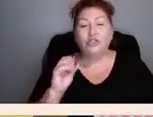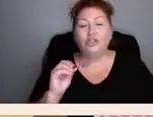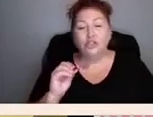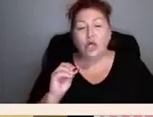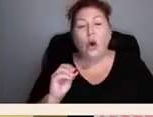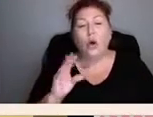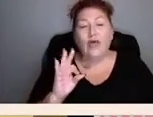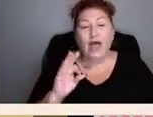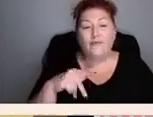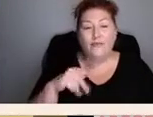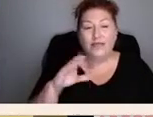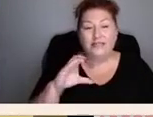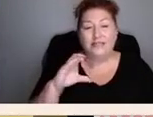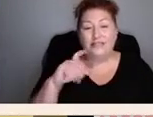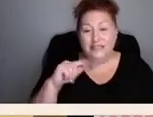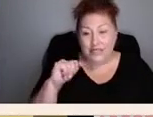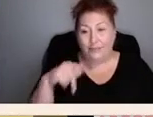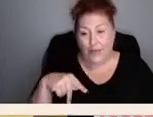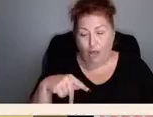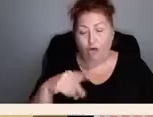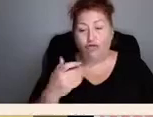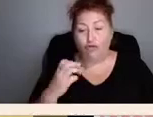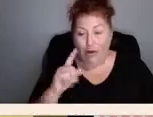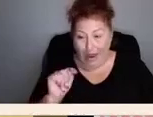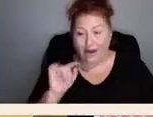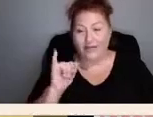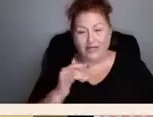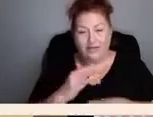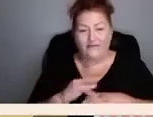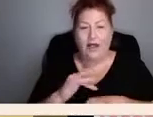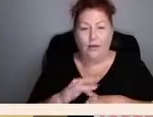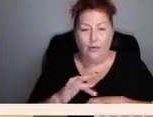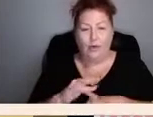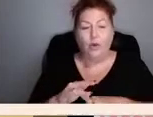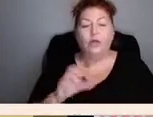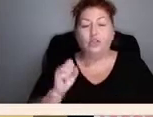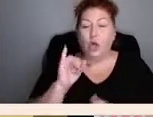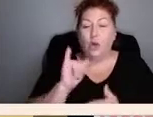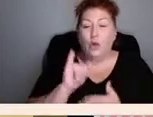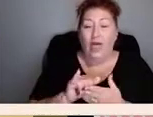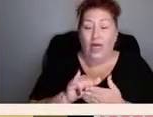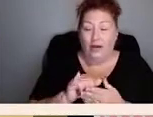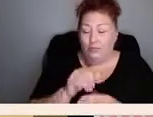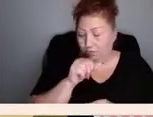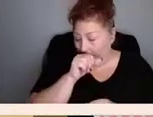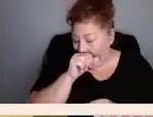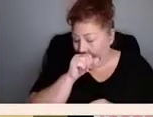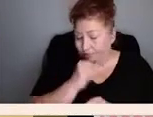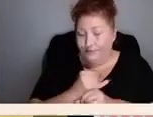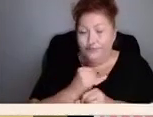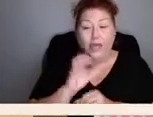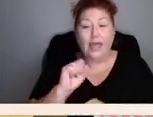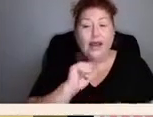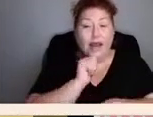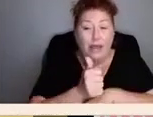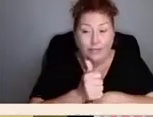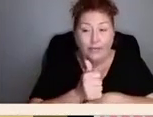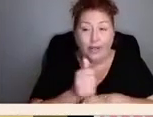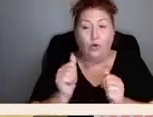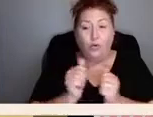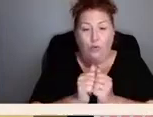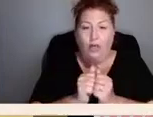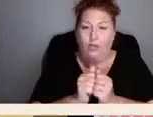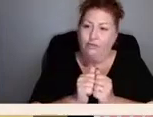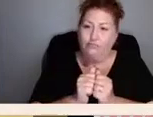the FPCTP grants are available so that institutions can implement with